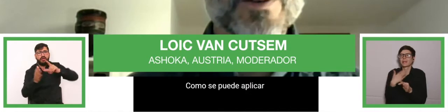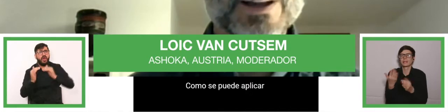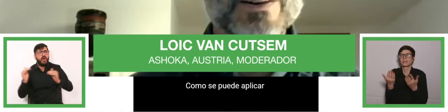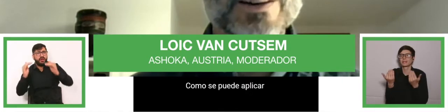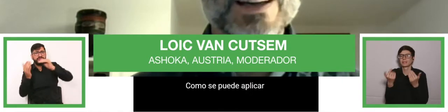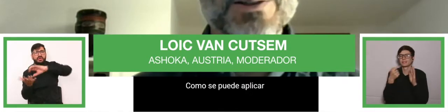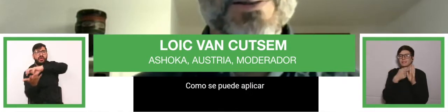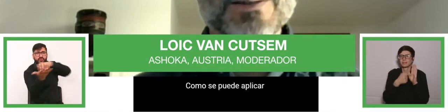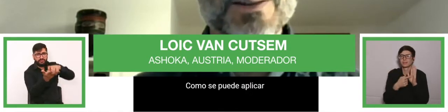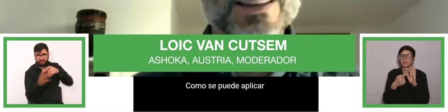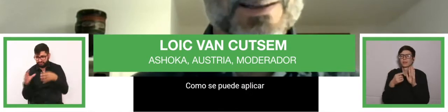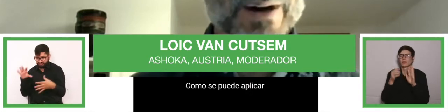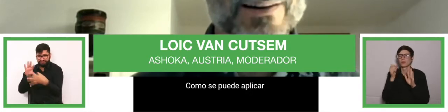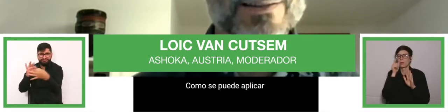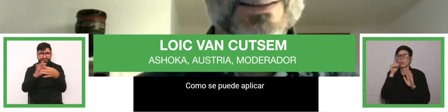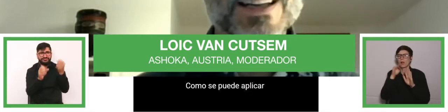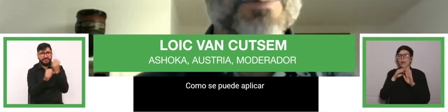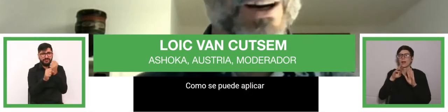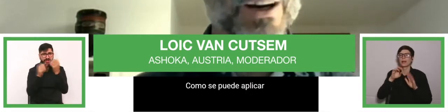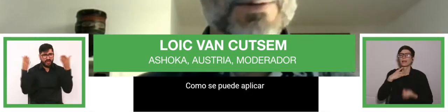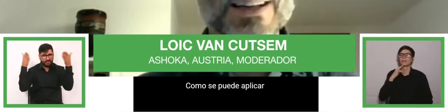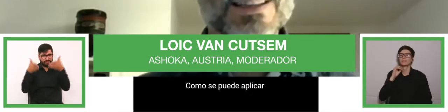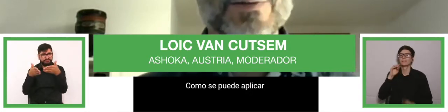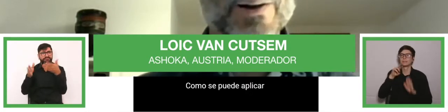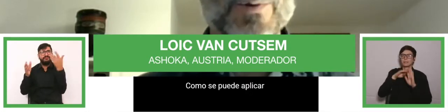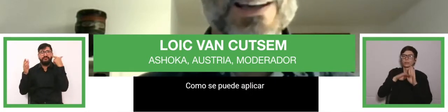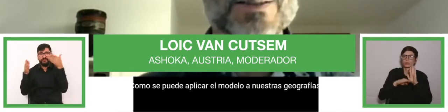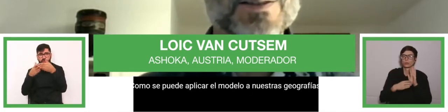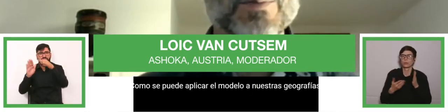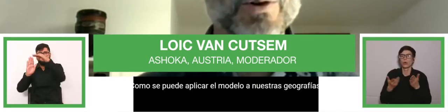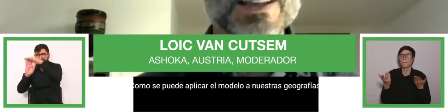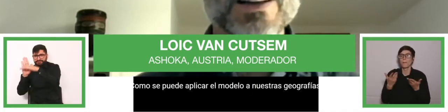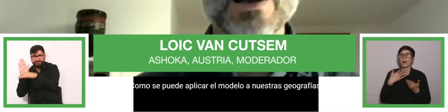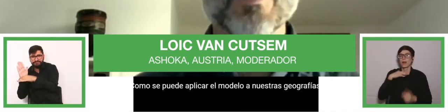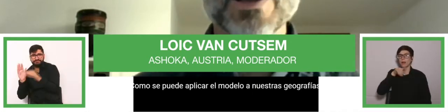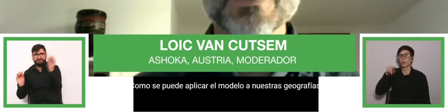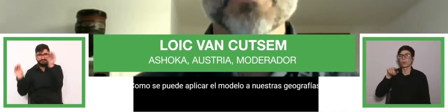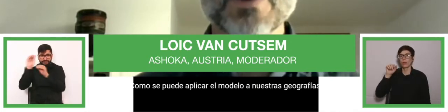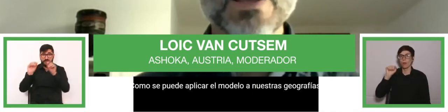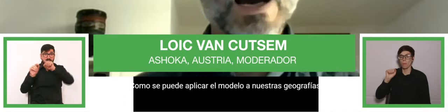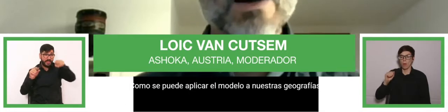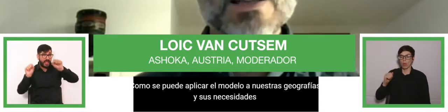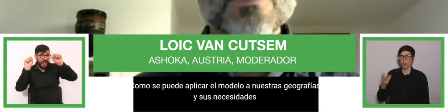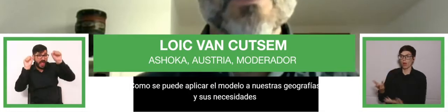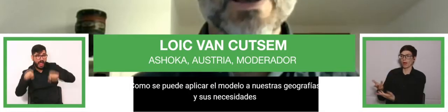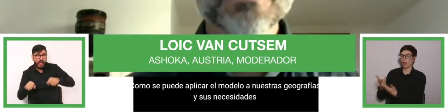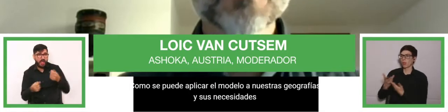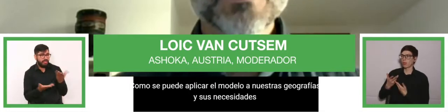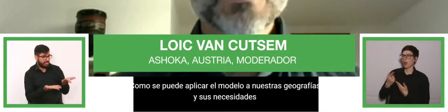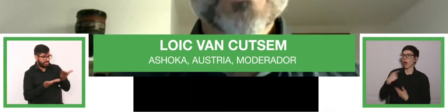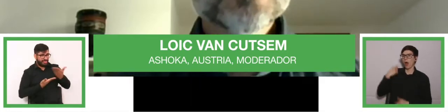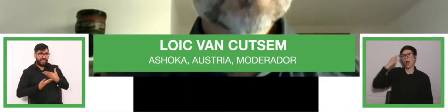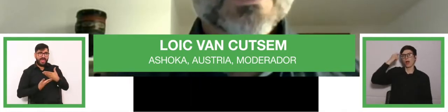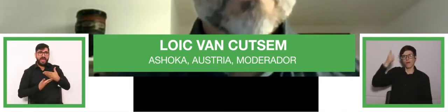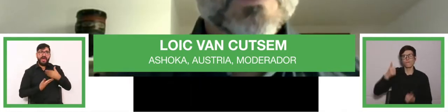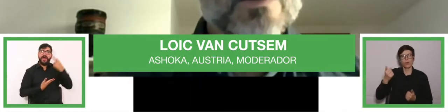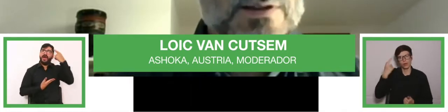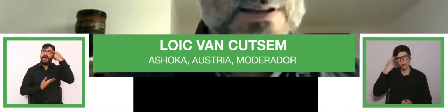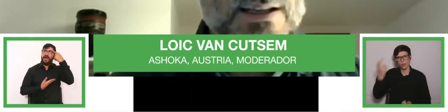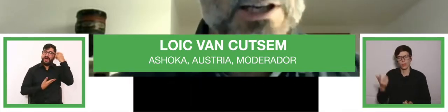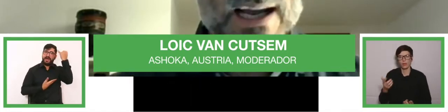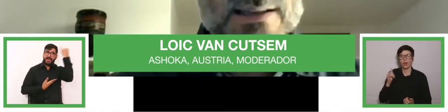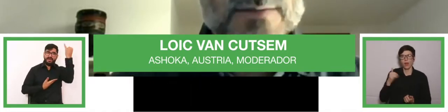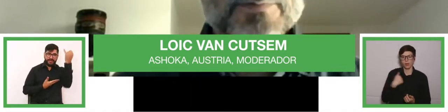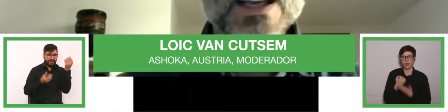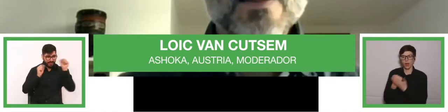all of you here in the audience to get inspired and perhaps identify ways to support and collaborate. How can you do that? You can use